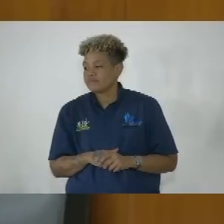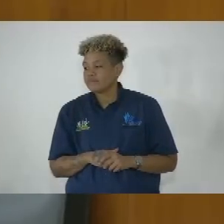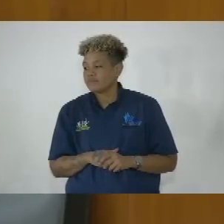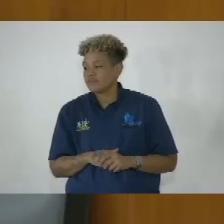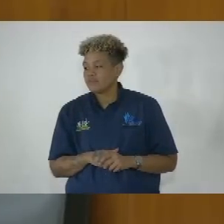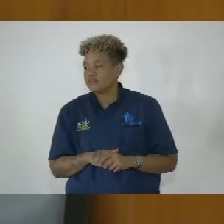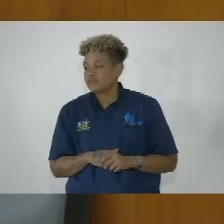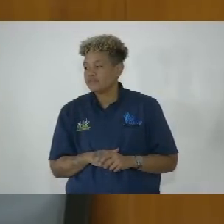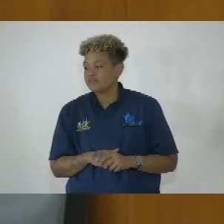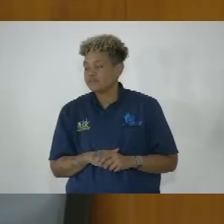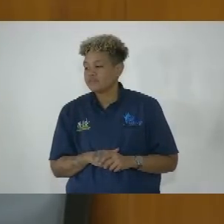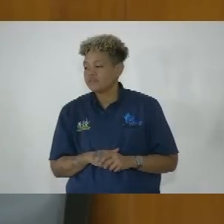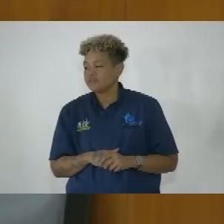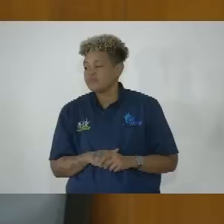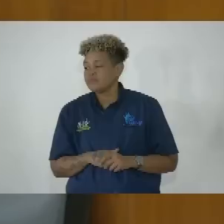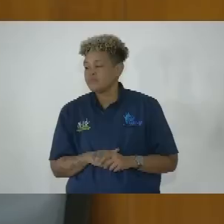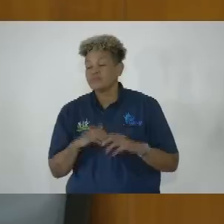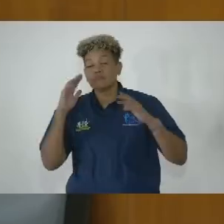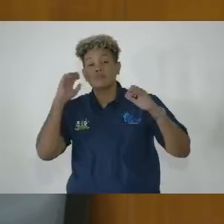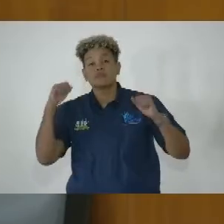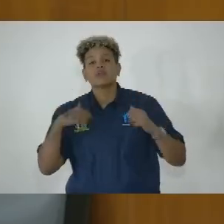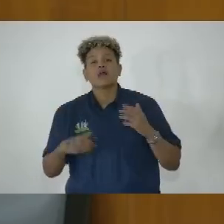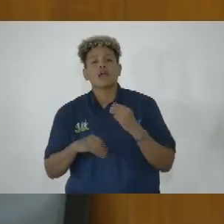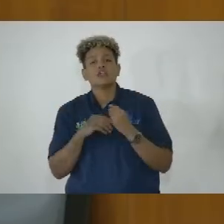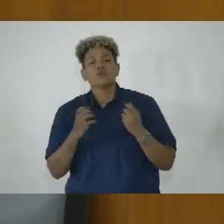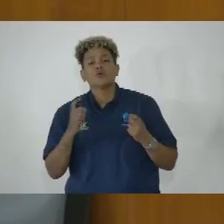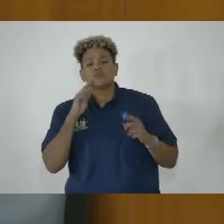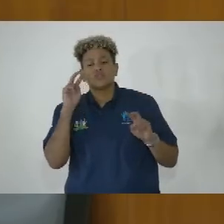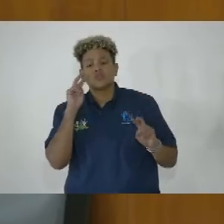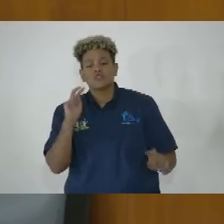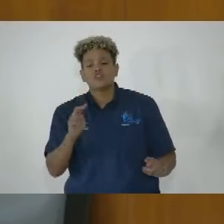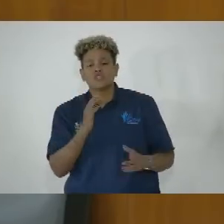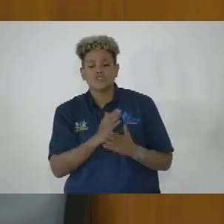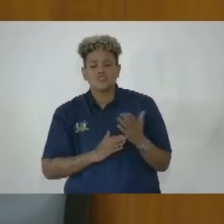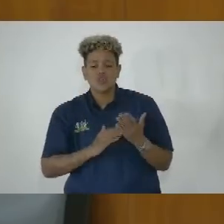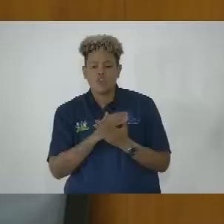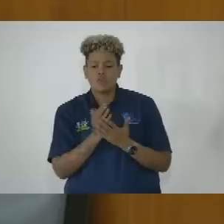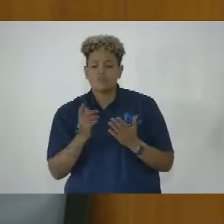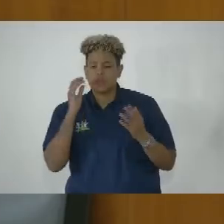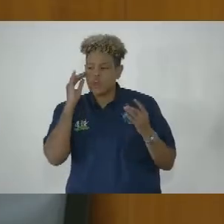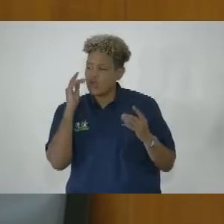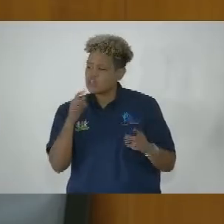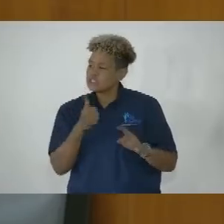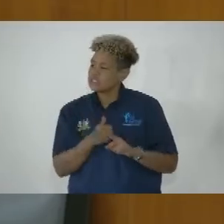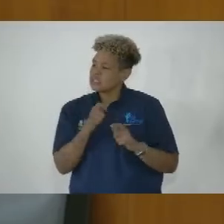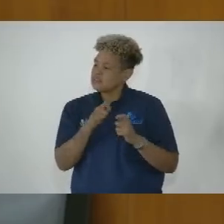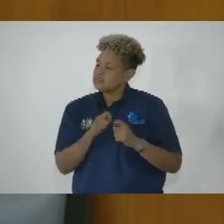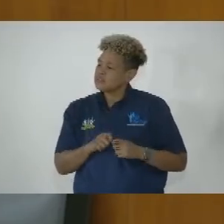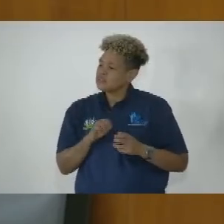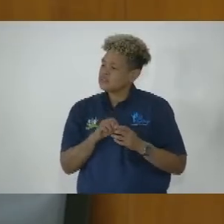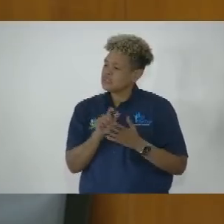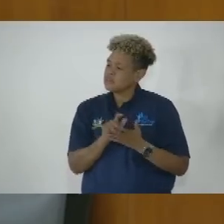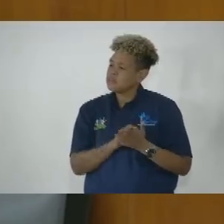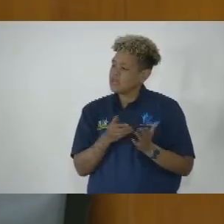to, of course, address certain concerns specific in the